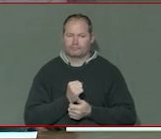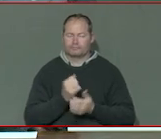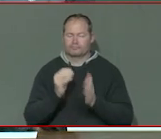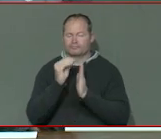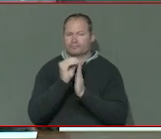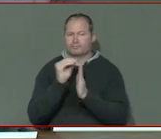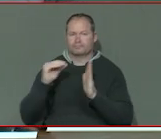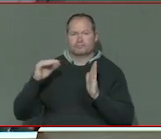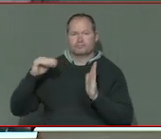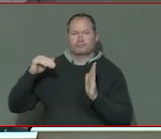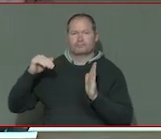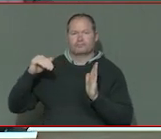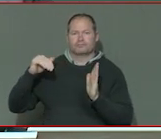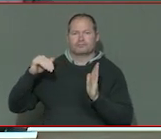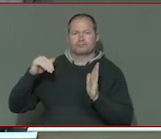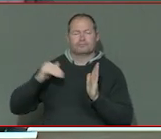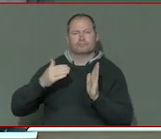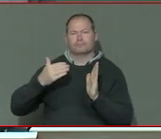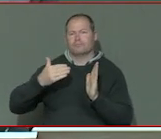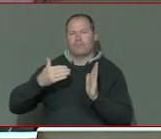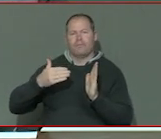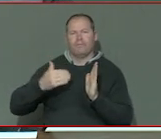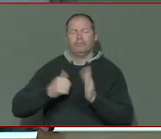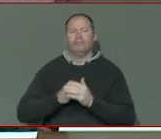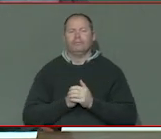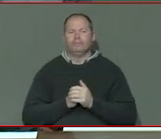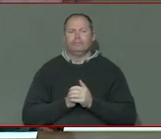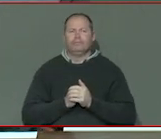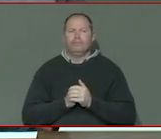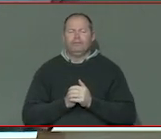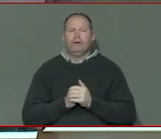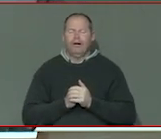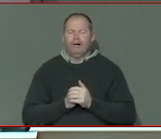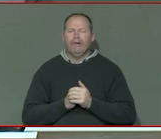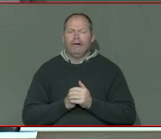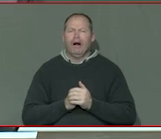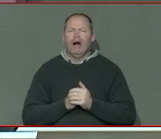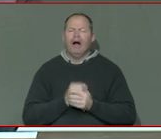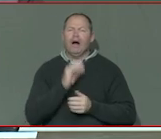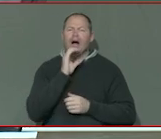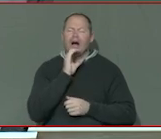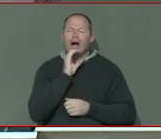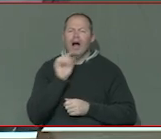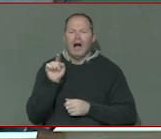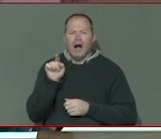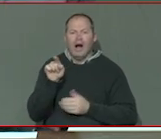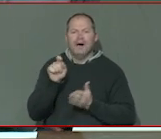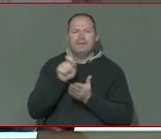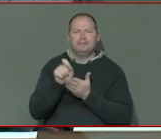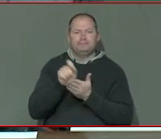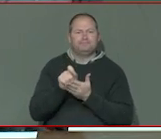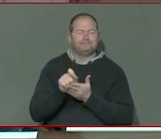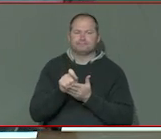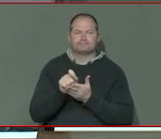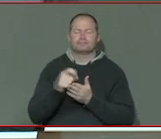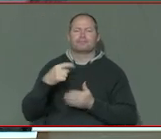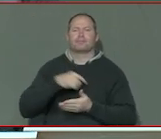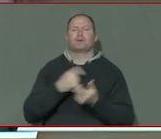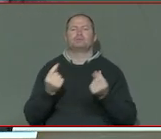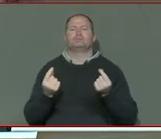statement received from them. So now it's easy. They didn't record the payment, so what must we do?